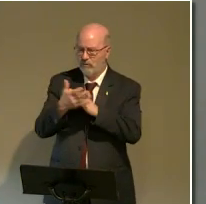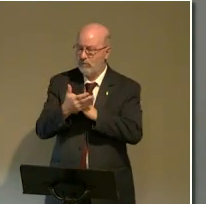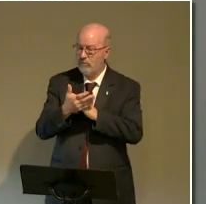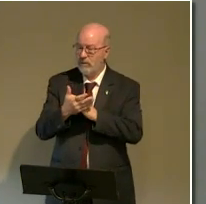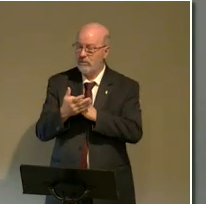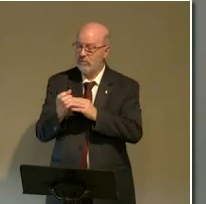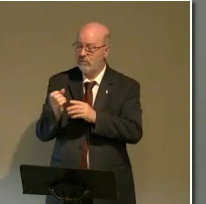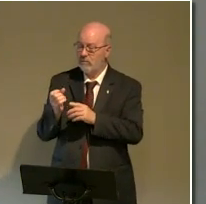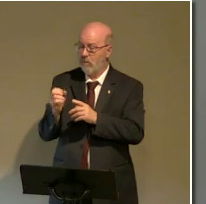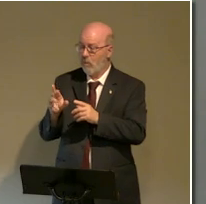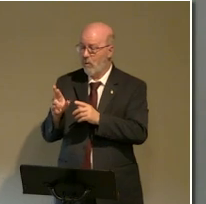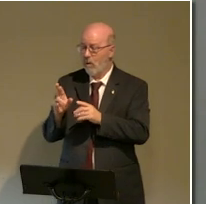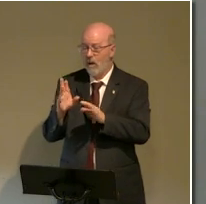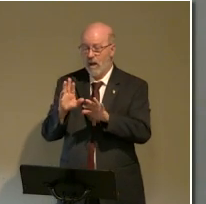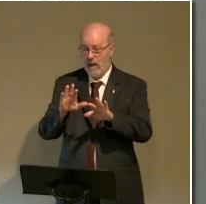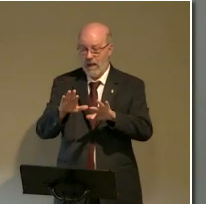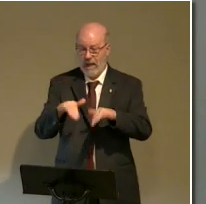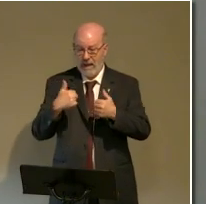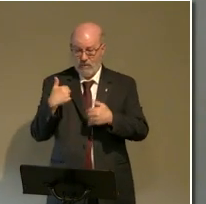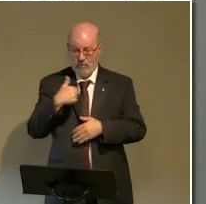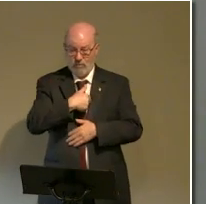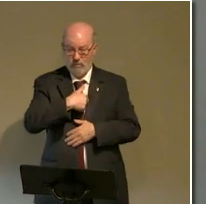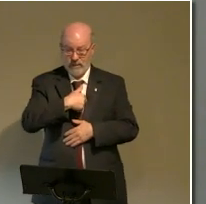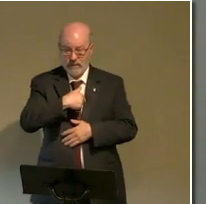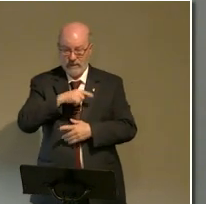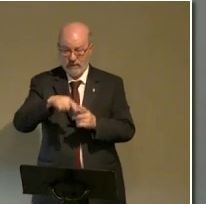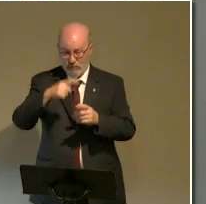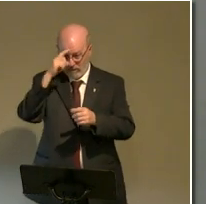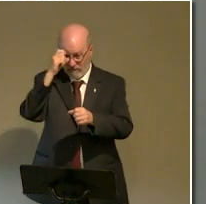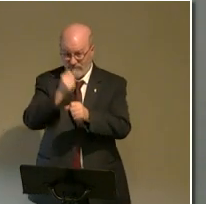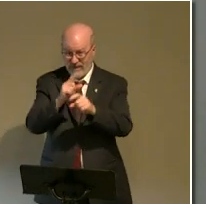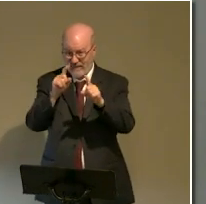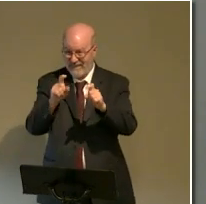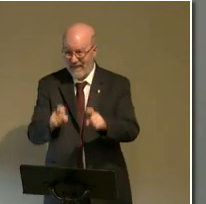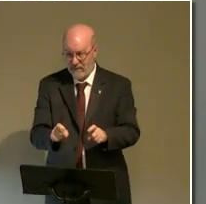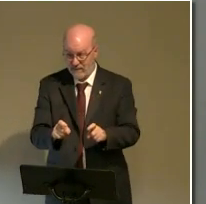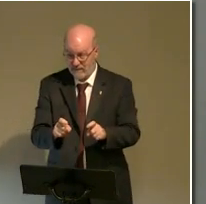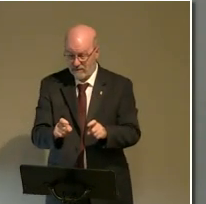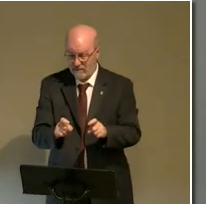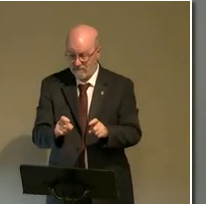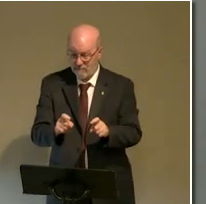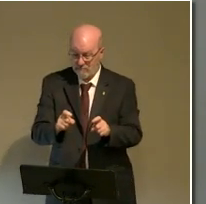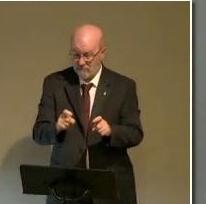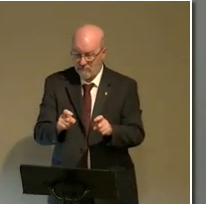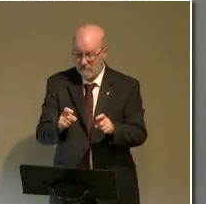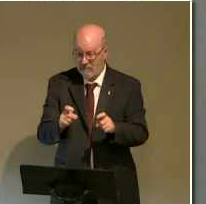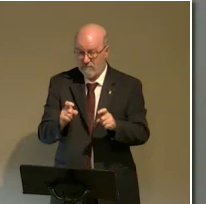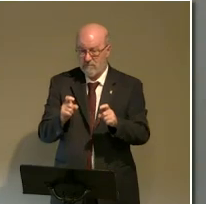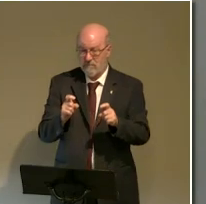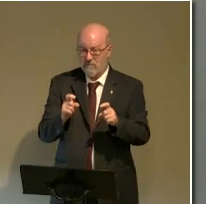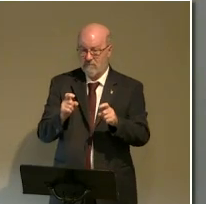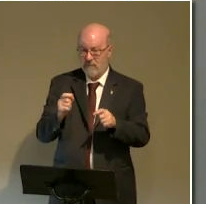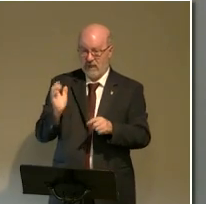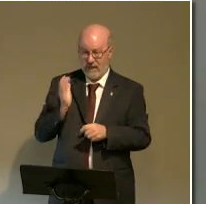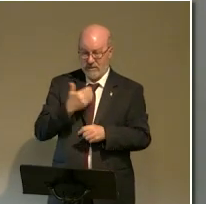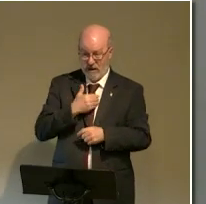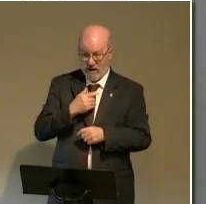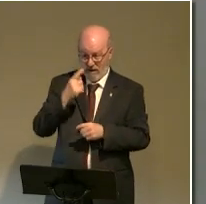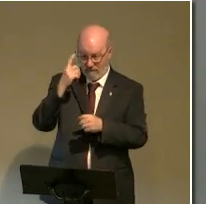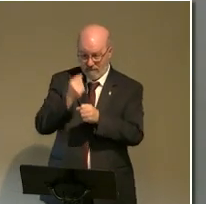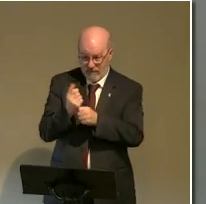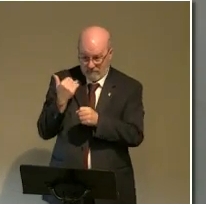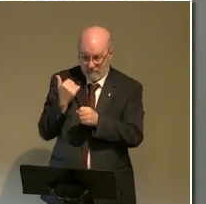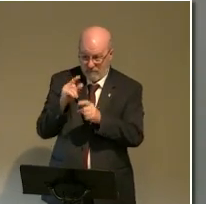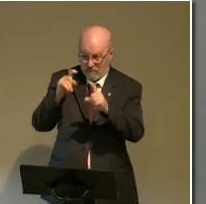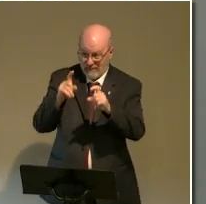Or how are we when our faith is put to the test? Okay? And has our faith been put